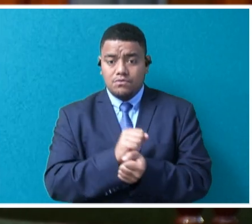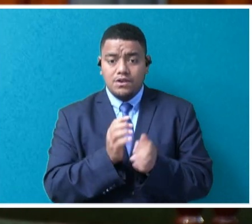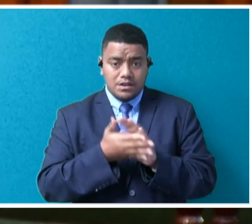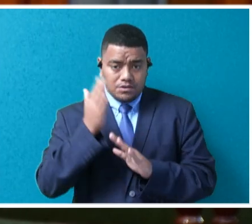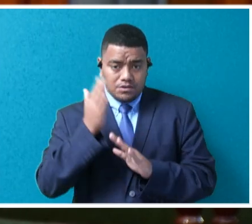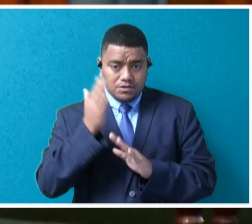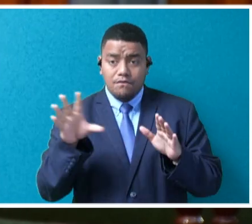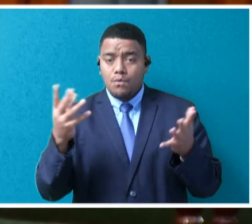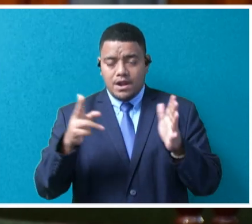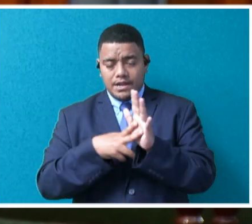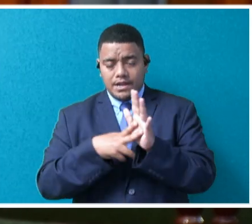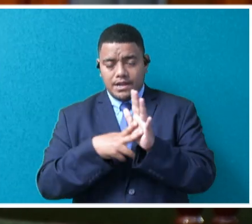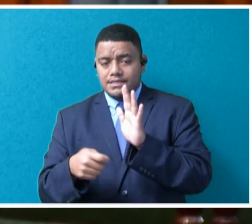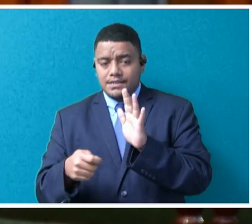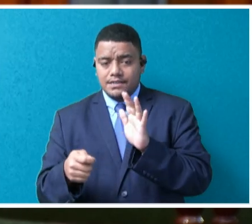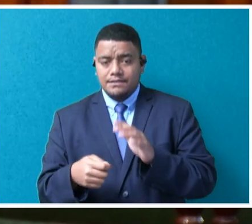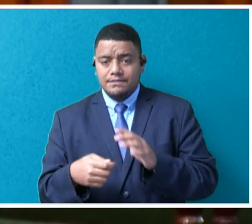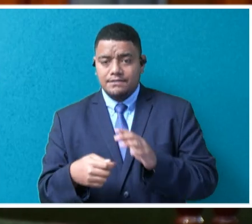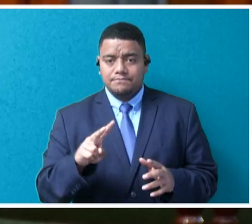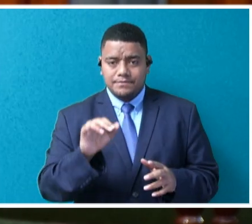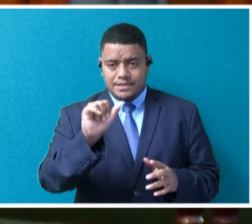may Naitasiri,